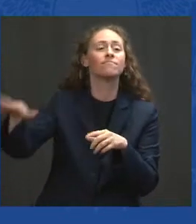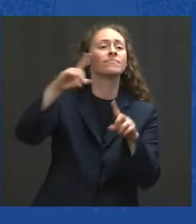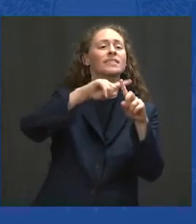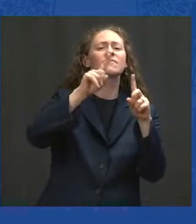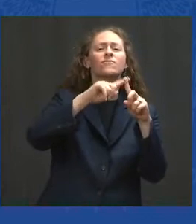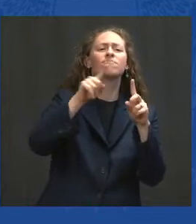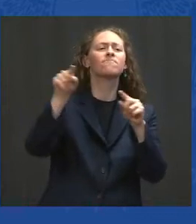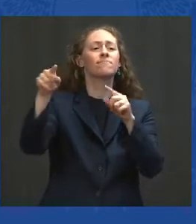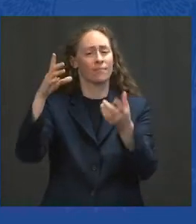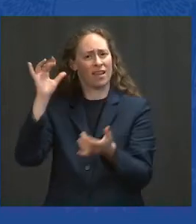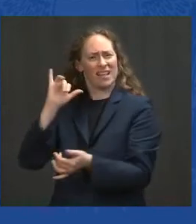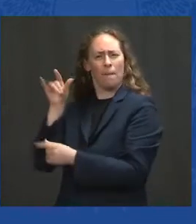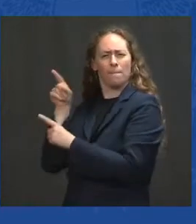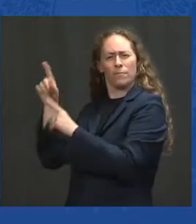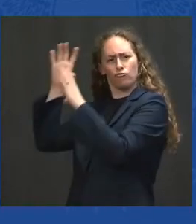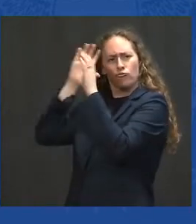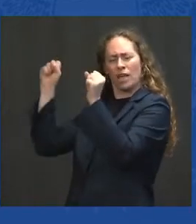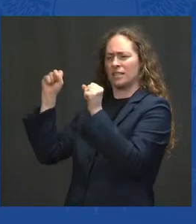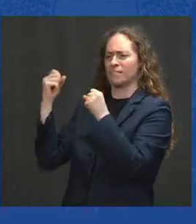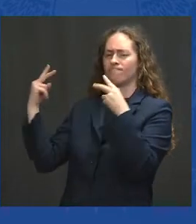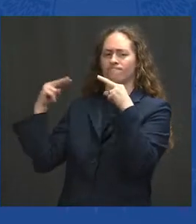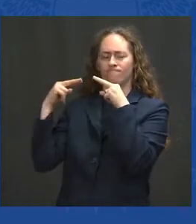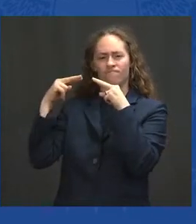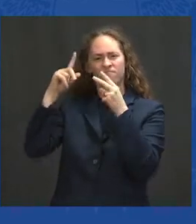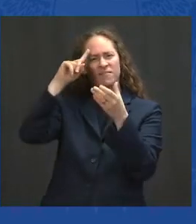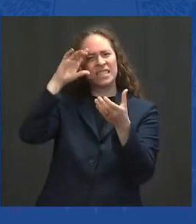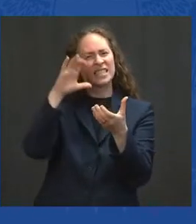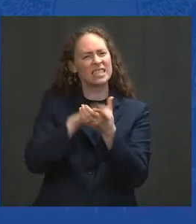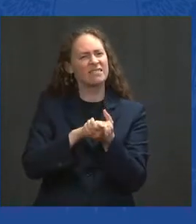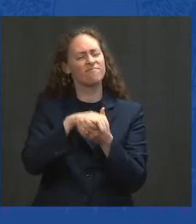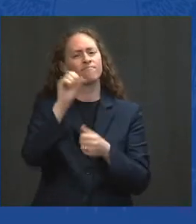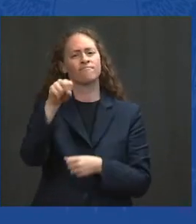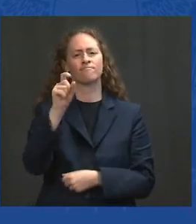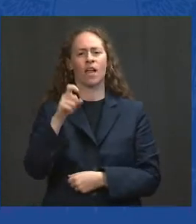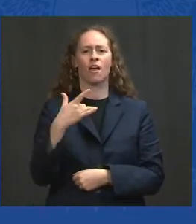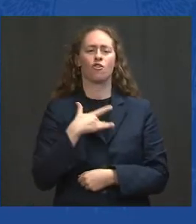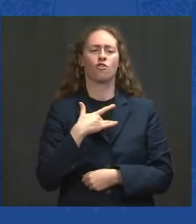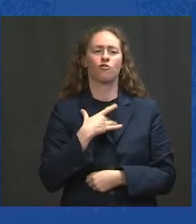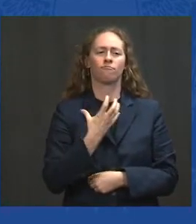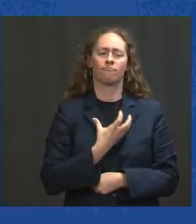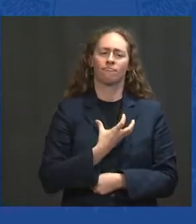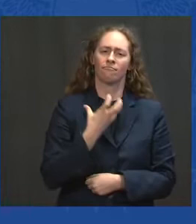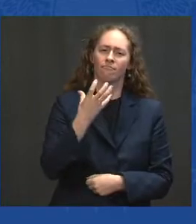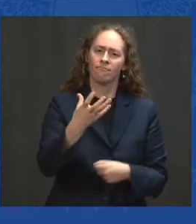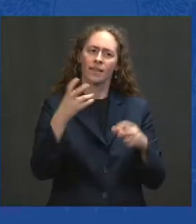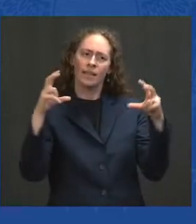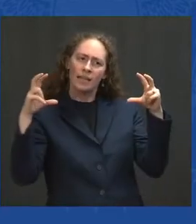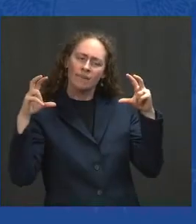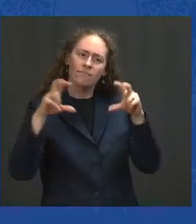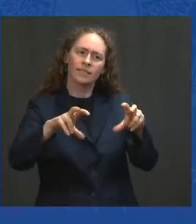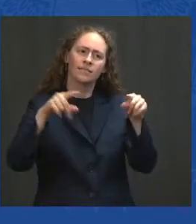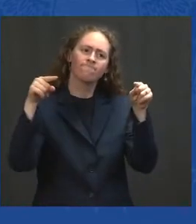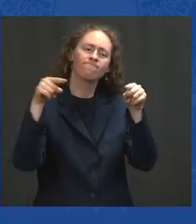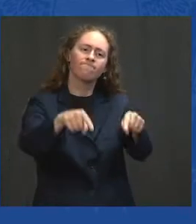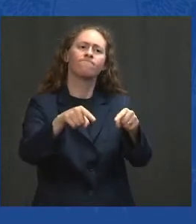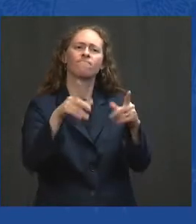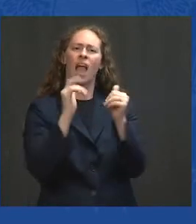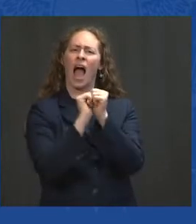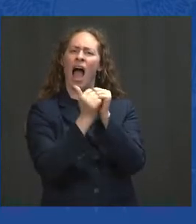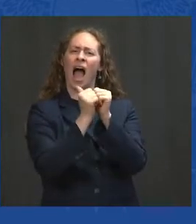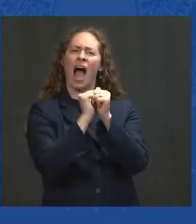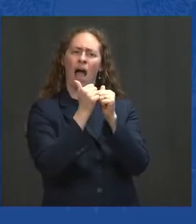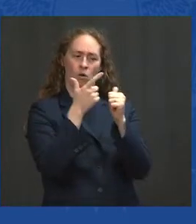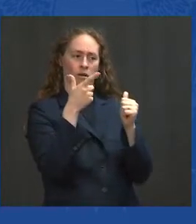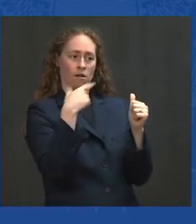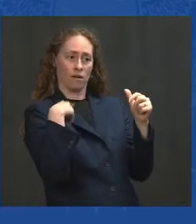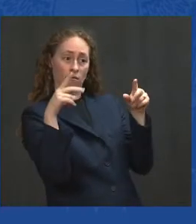with all his heart that the strength of our nation should be measured by the strength of our families